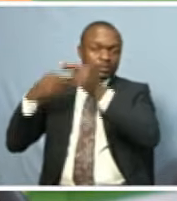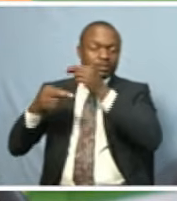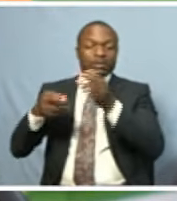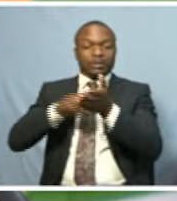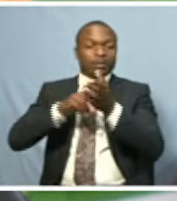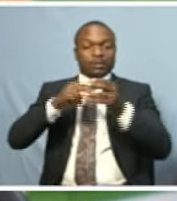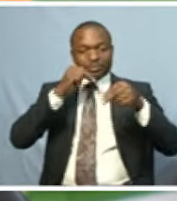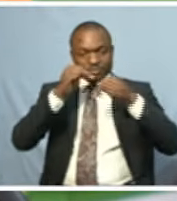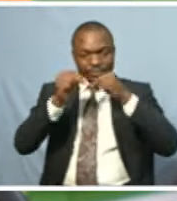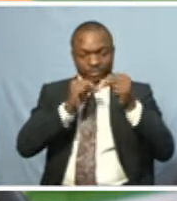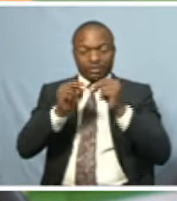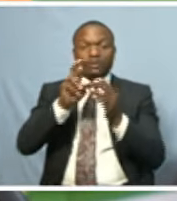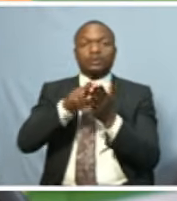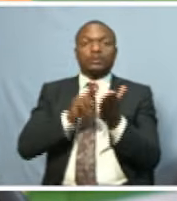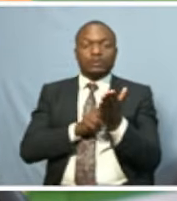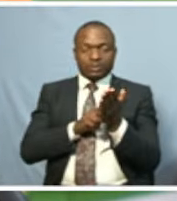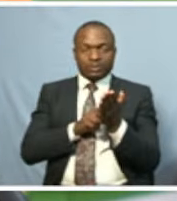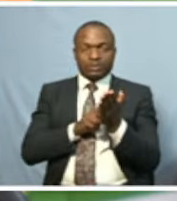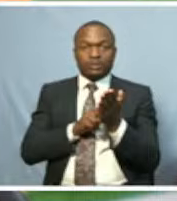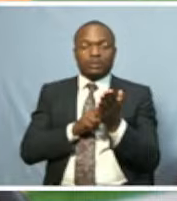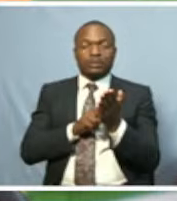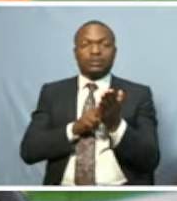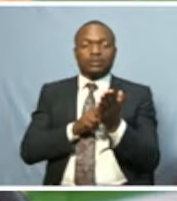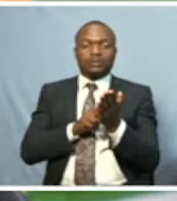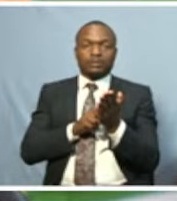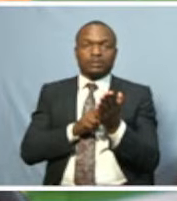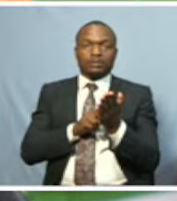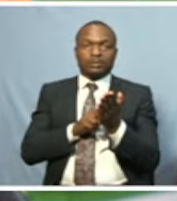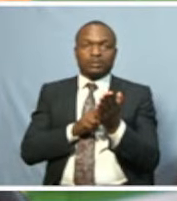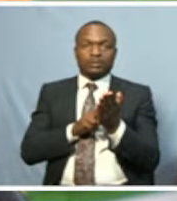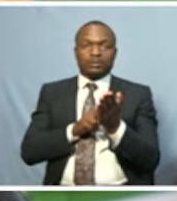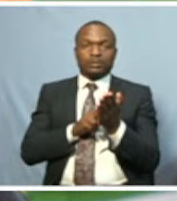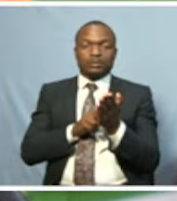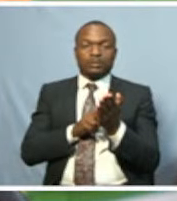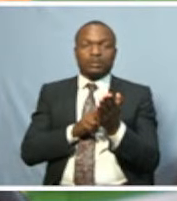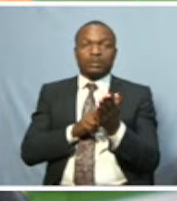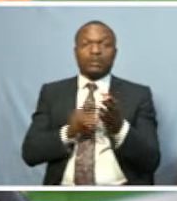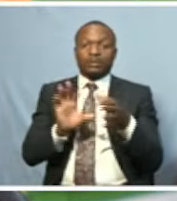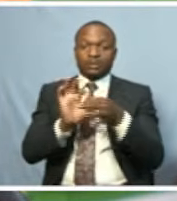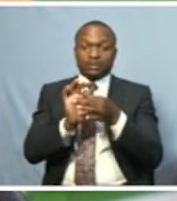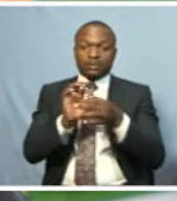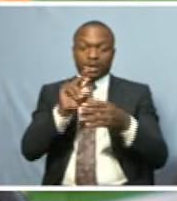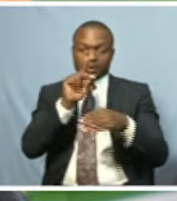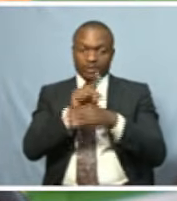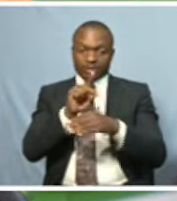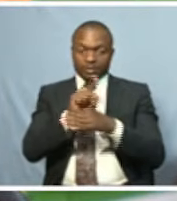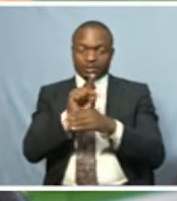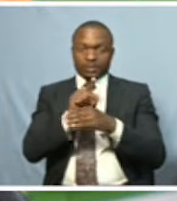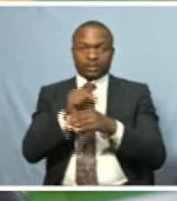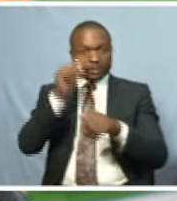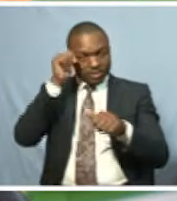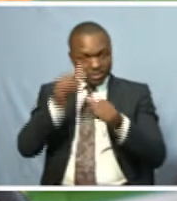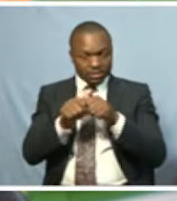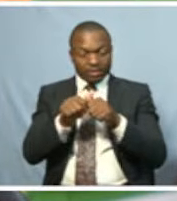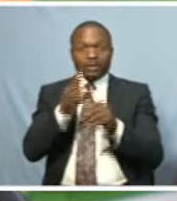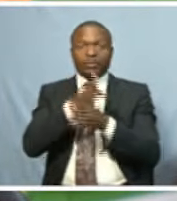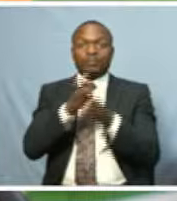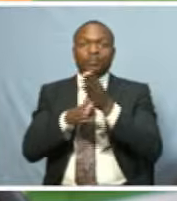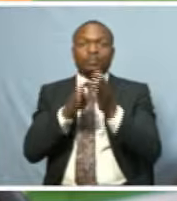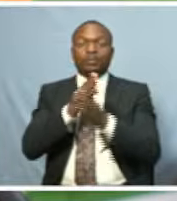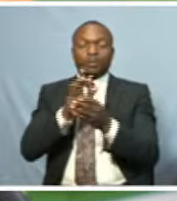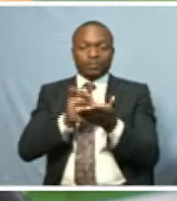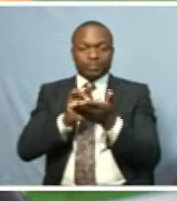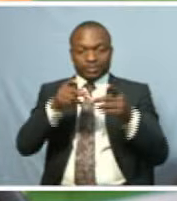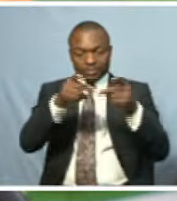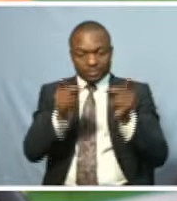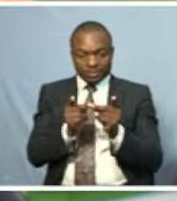Negotiate the Terms of Conditions over the joint venture agreement for the construction of a pharmaceutical plant